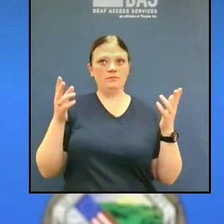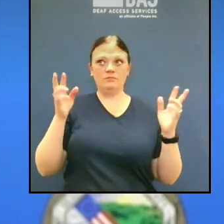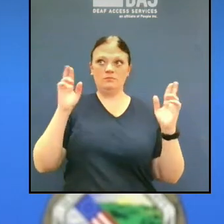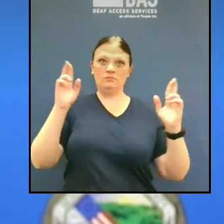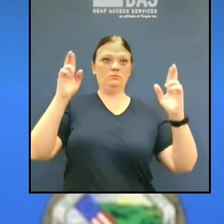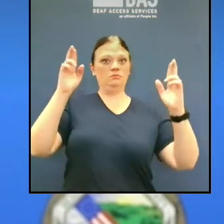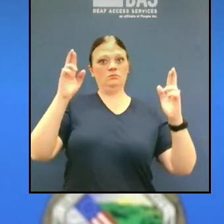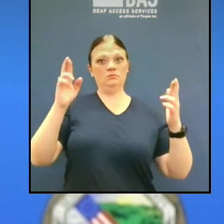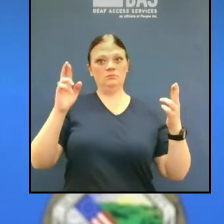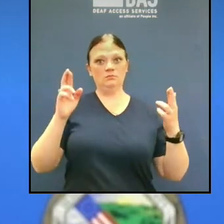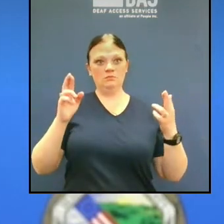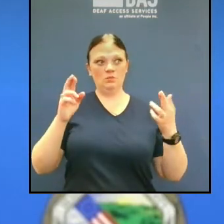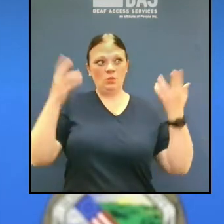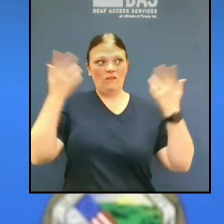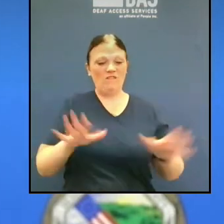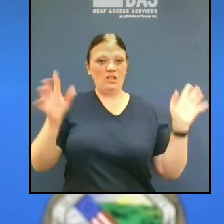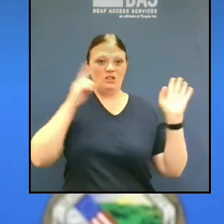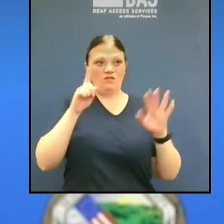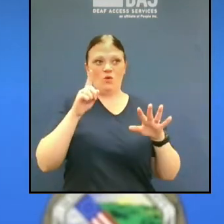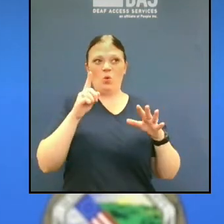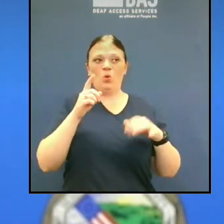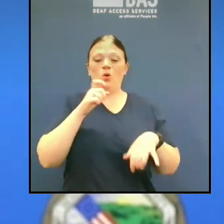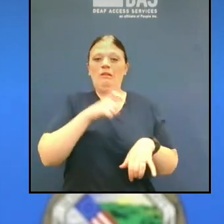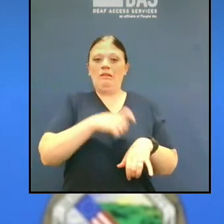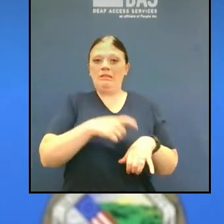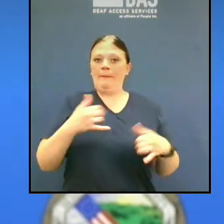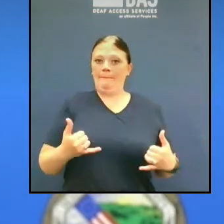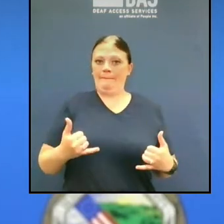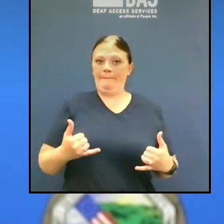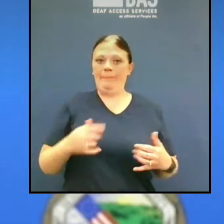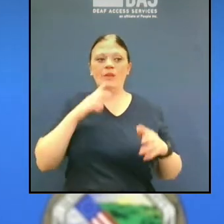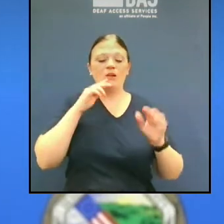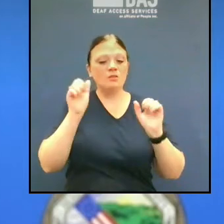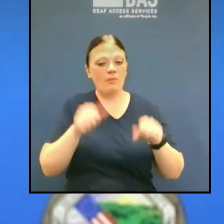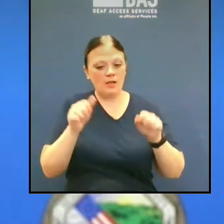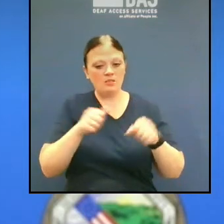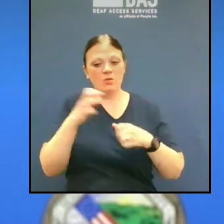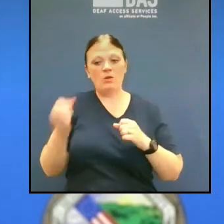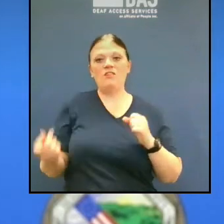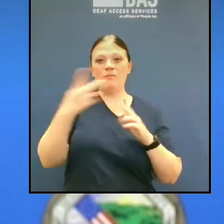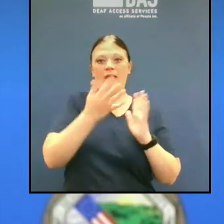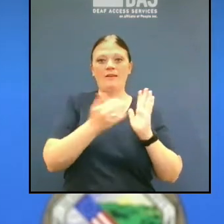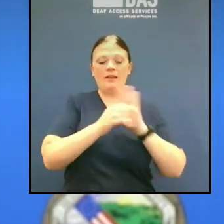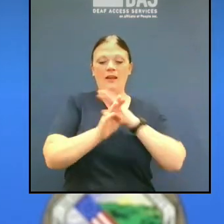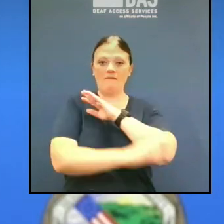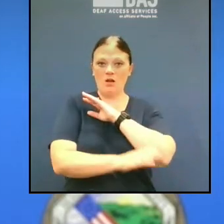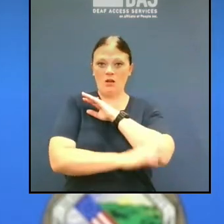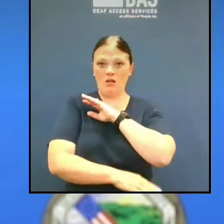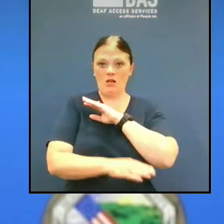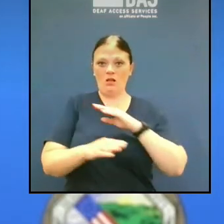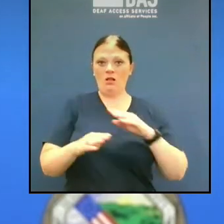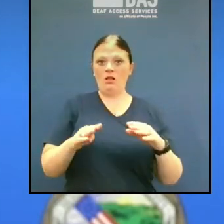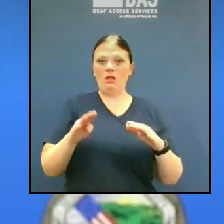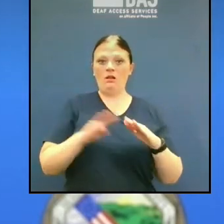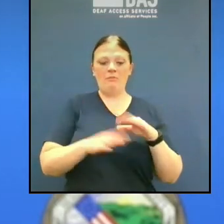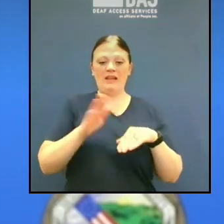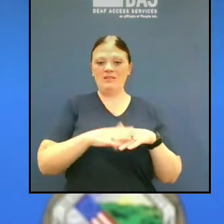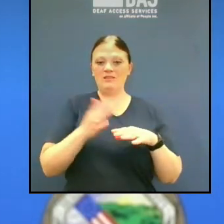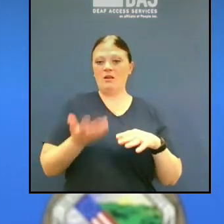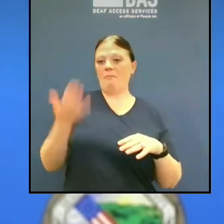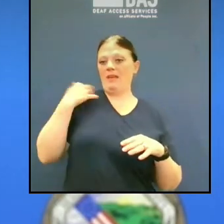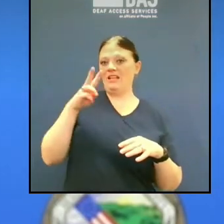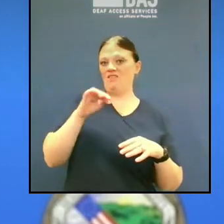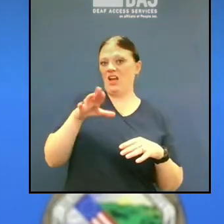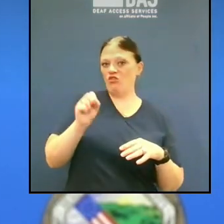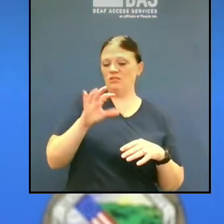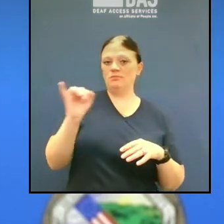we are over this at least for the time being. We know there's a possibility of return in the fall, based on what you've seen from prior viruses